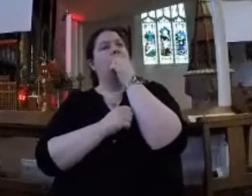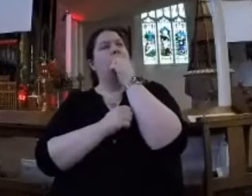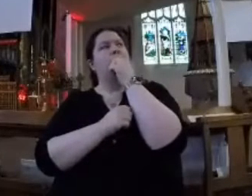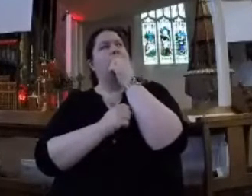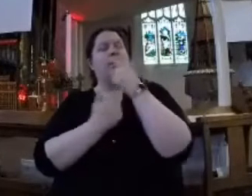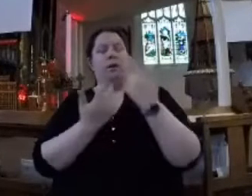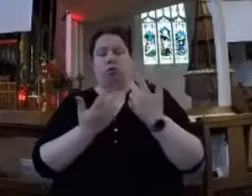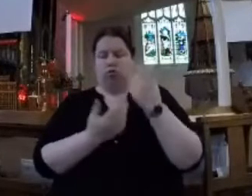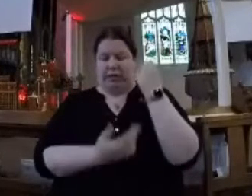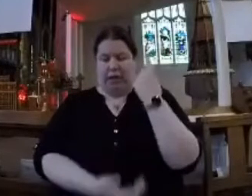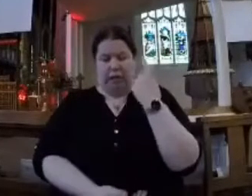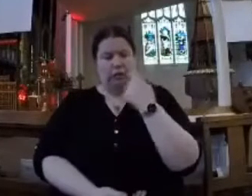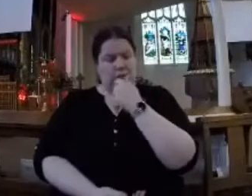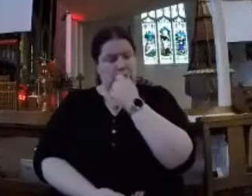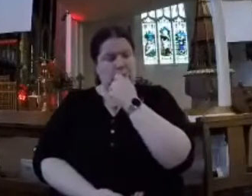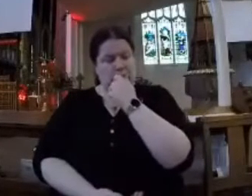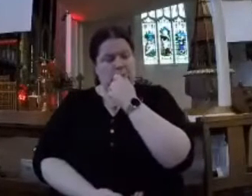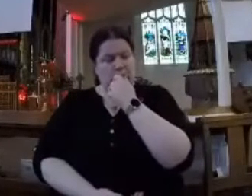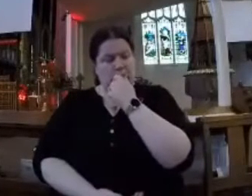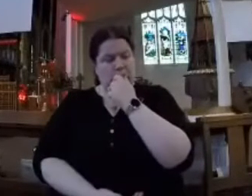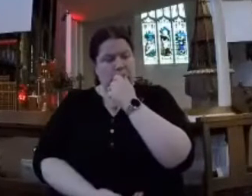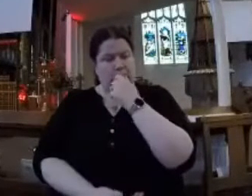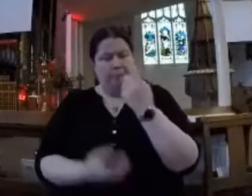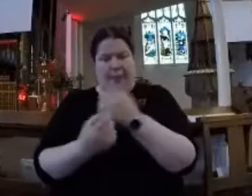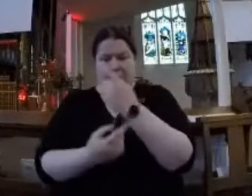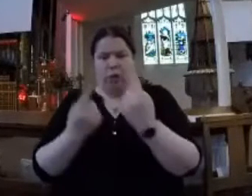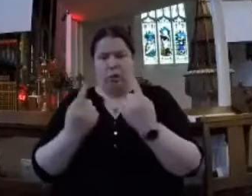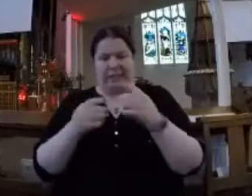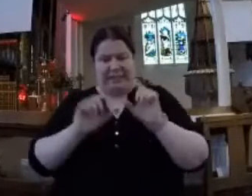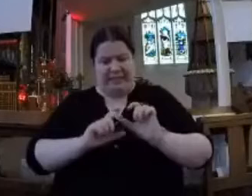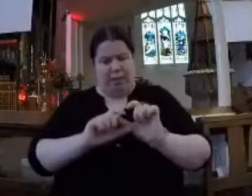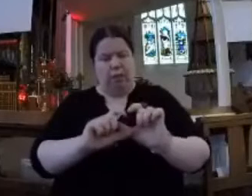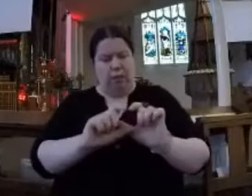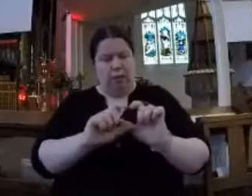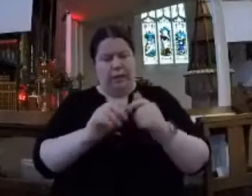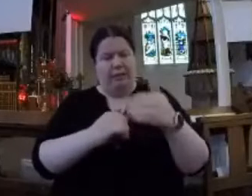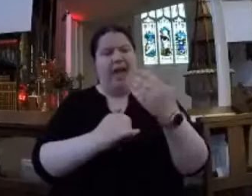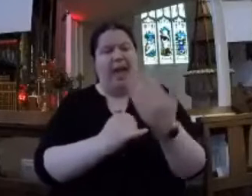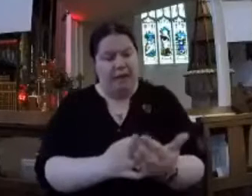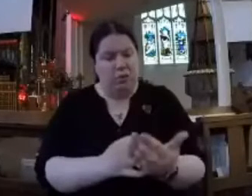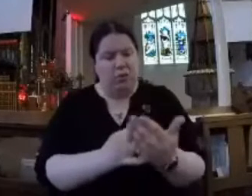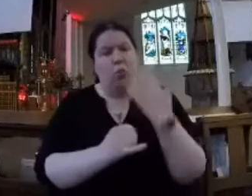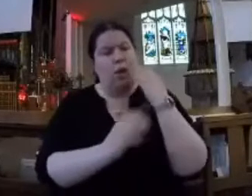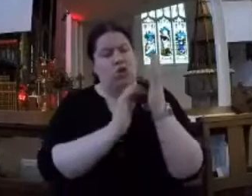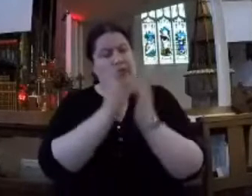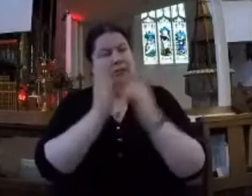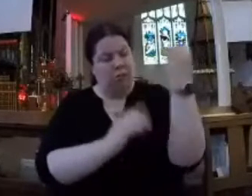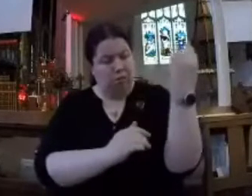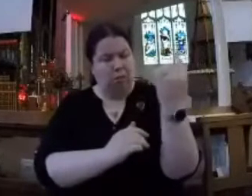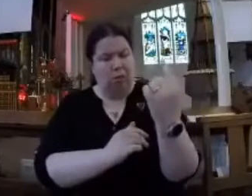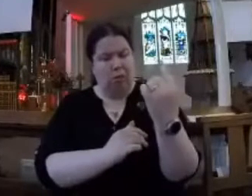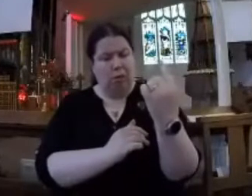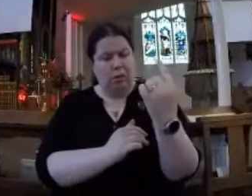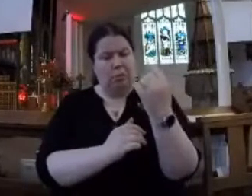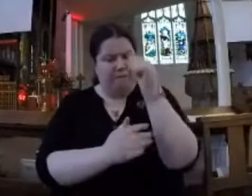the remnant, those at the end of time who will go to be with Jesus, who stood firm in their faith to